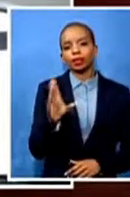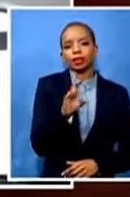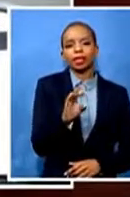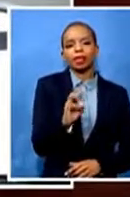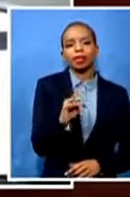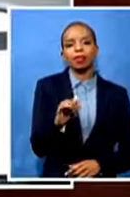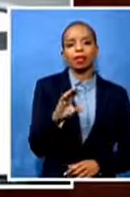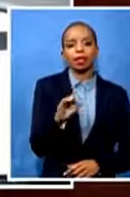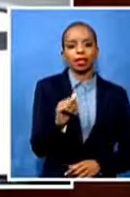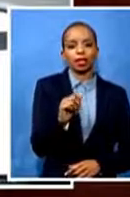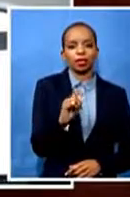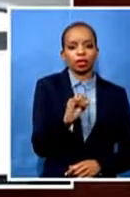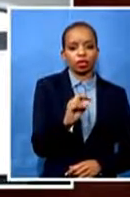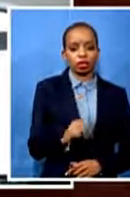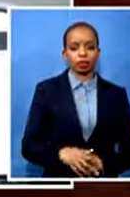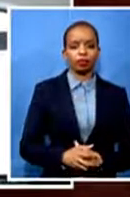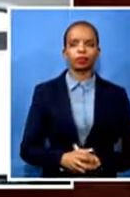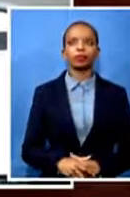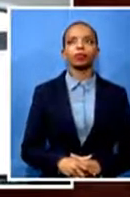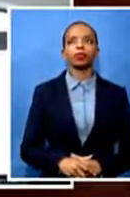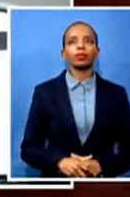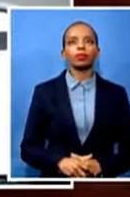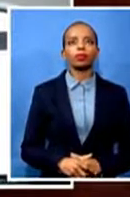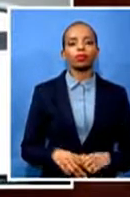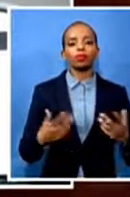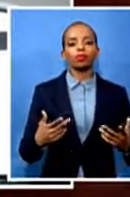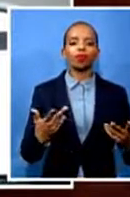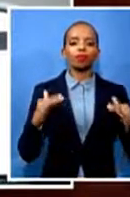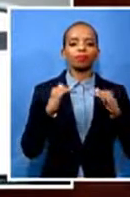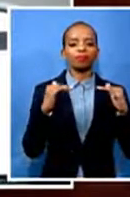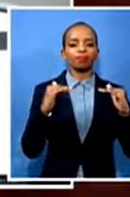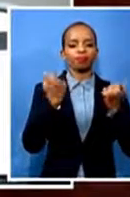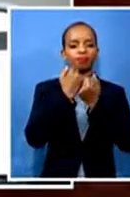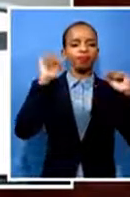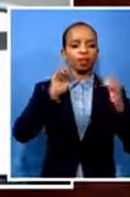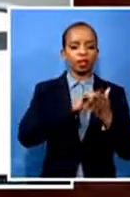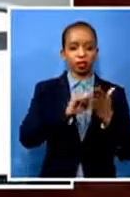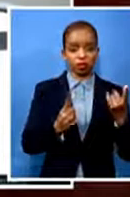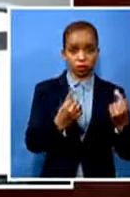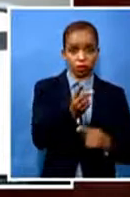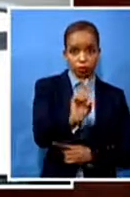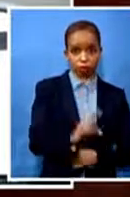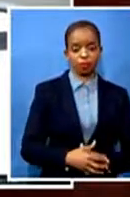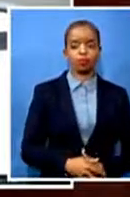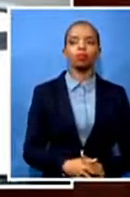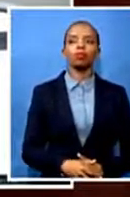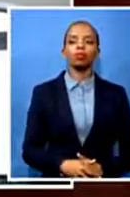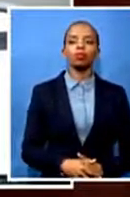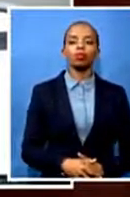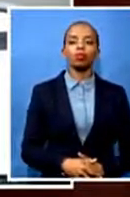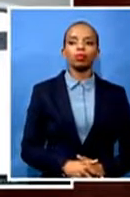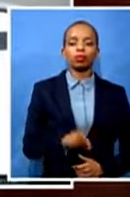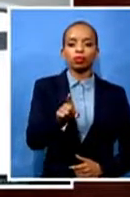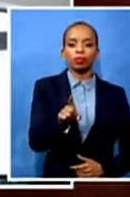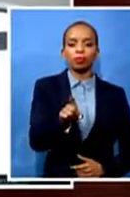fair elections. Basically, we are using the voting districts, that is now